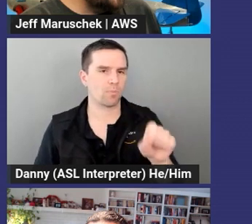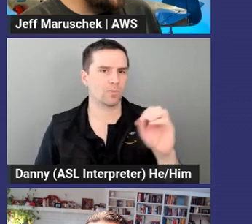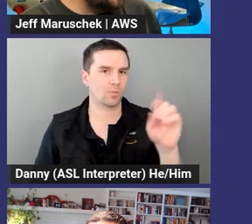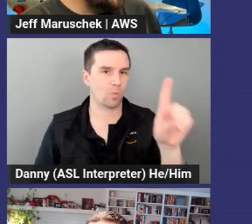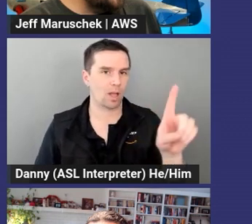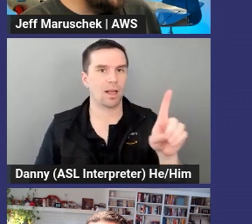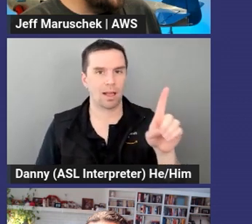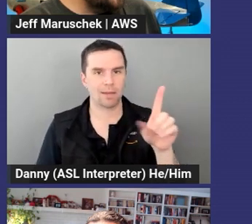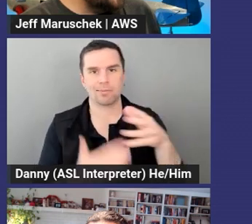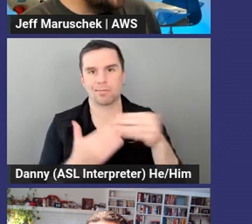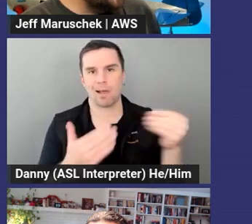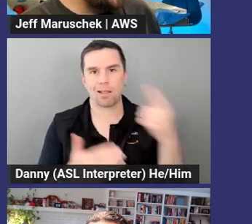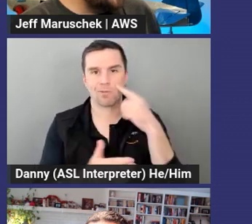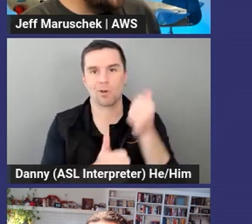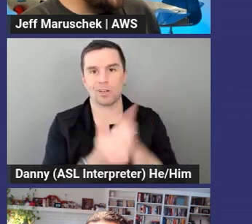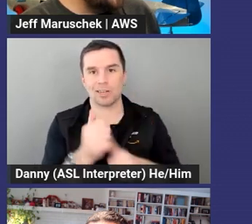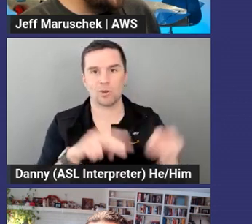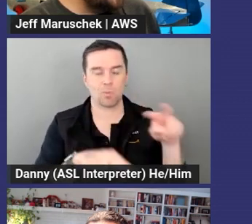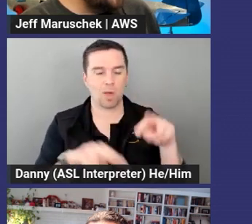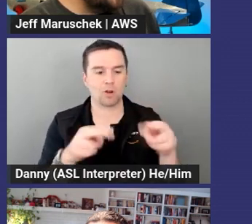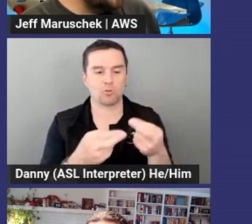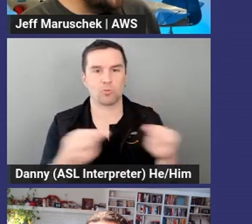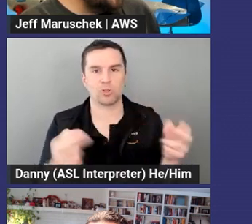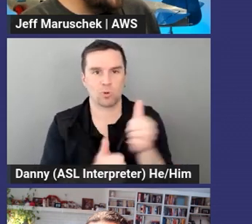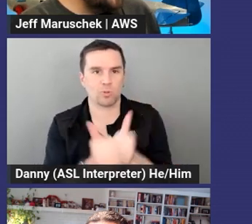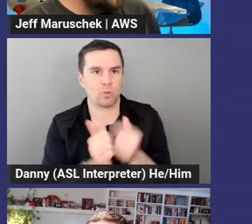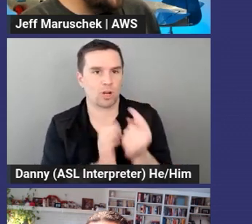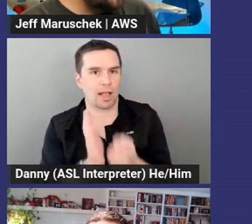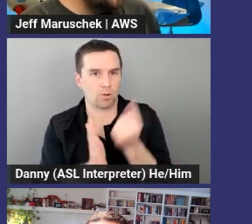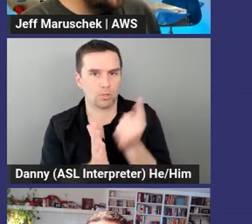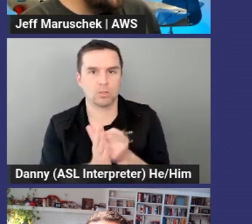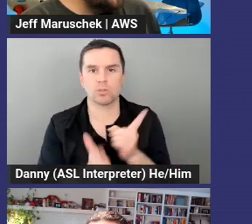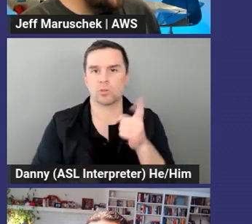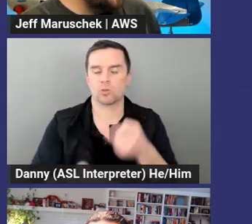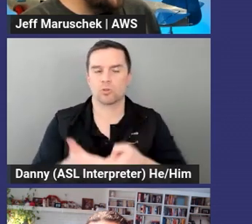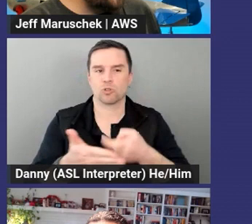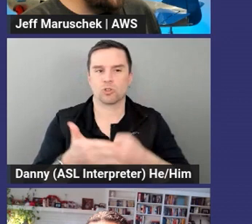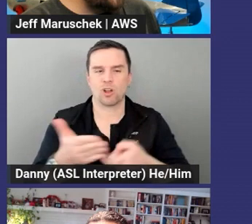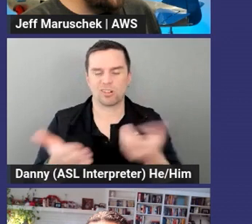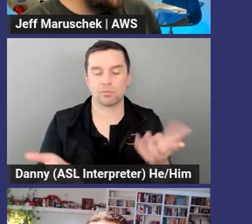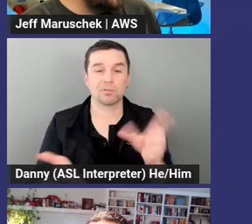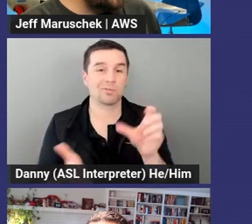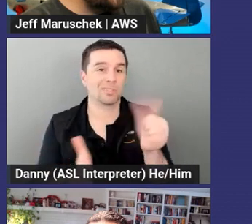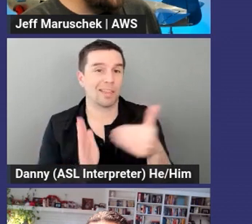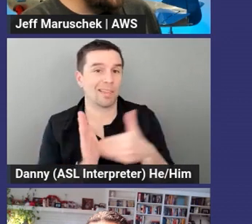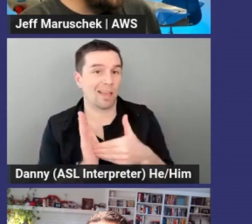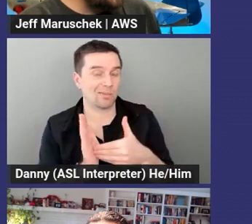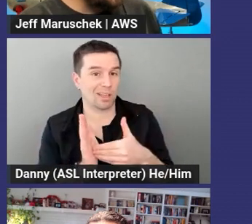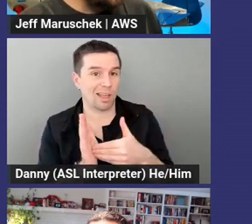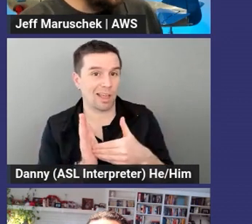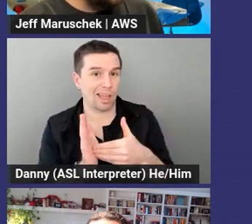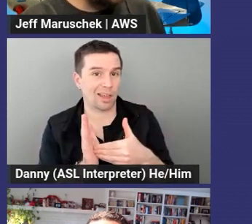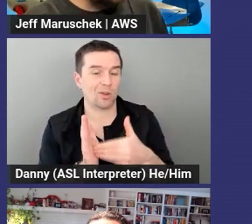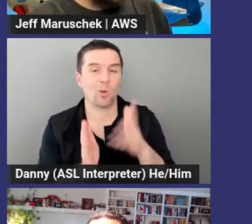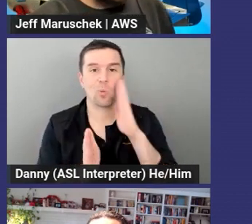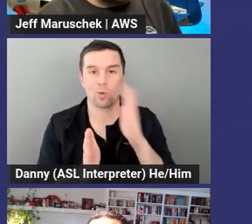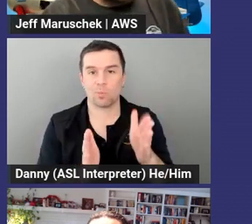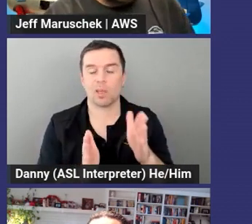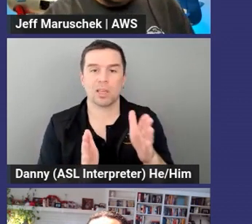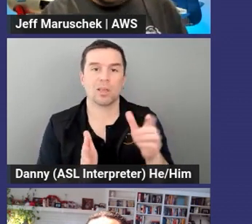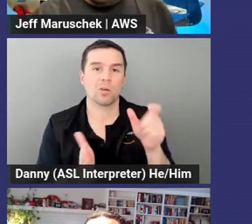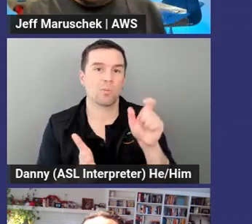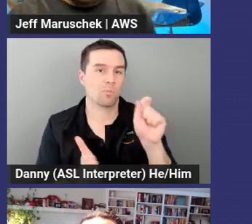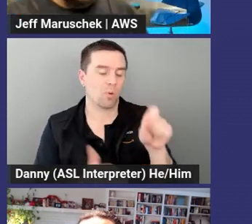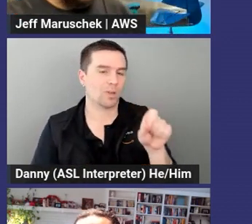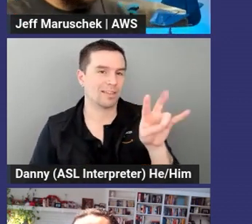networks are the second dimension. So you're charged on that. For 10,000 monitored city networks per hour, it's 0.74. To